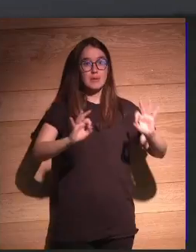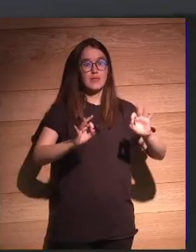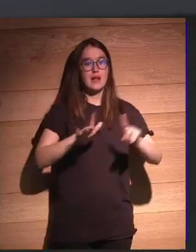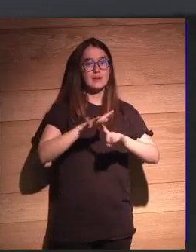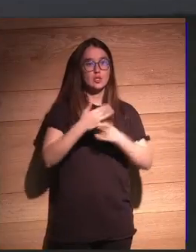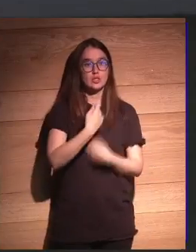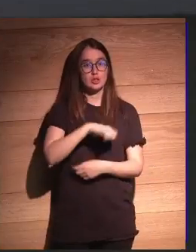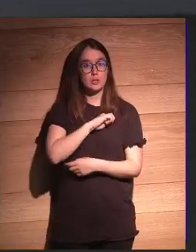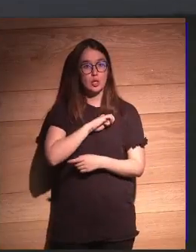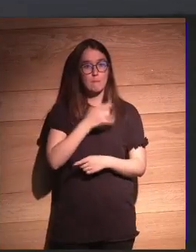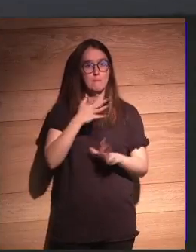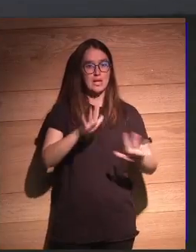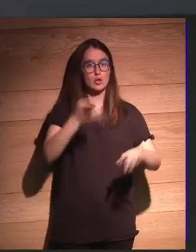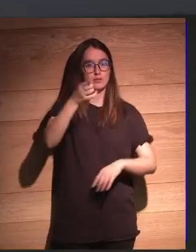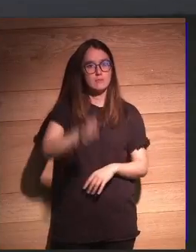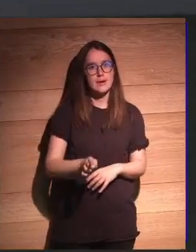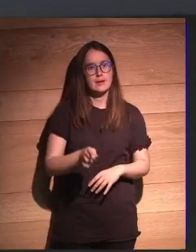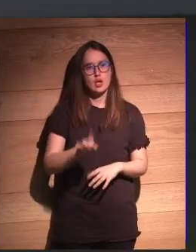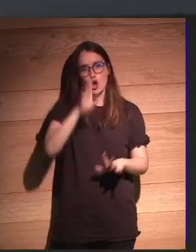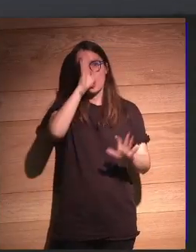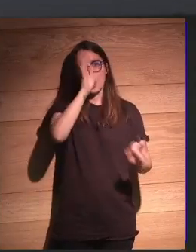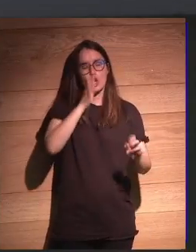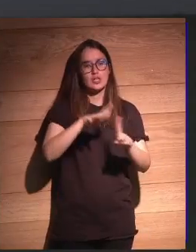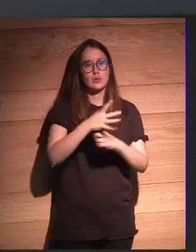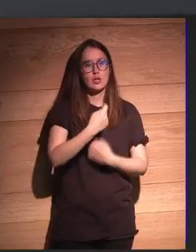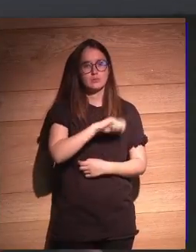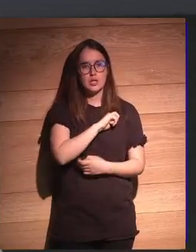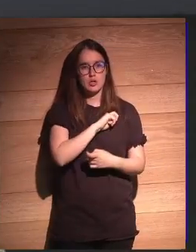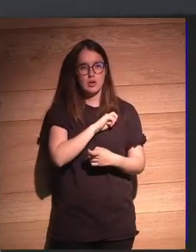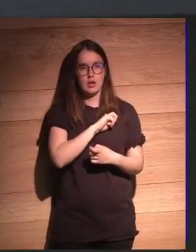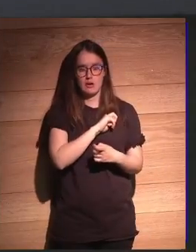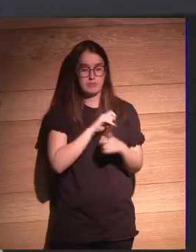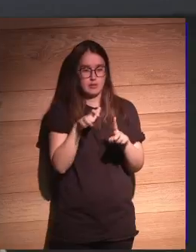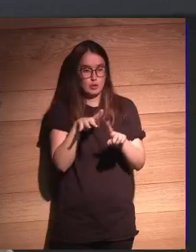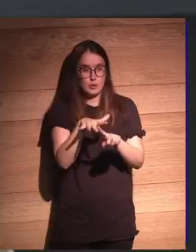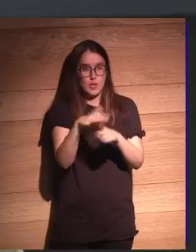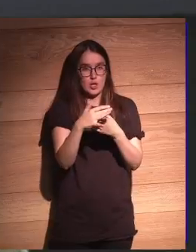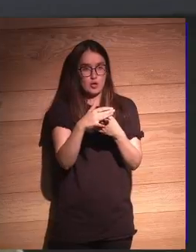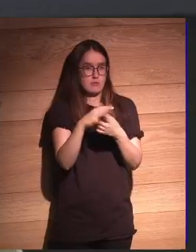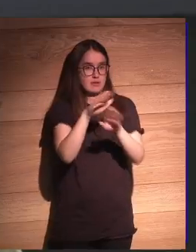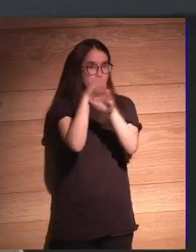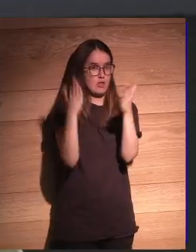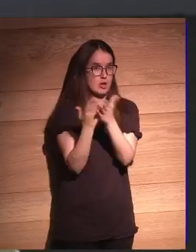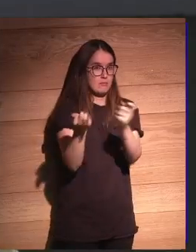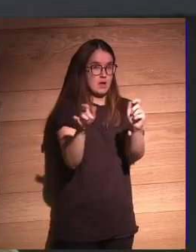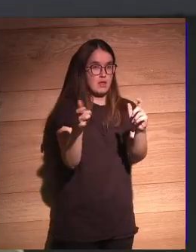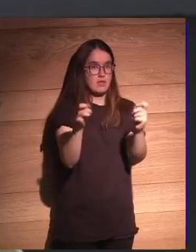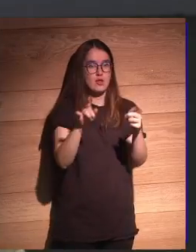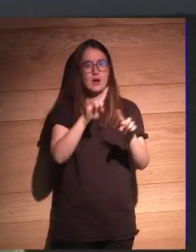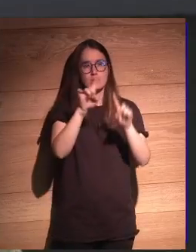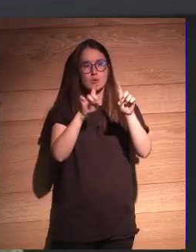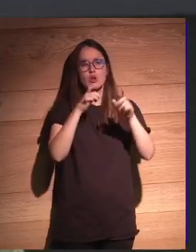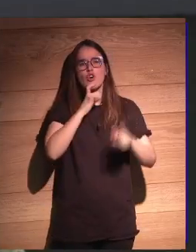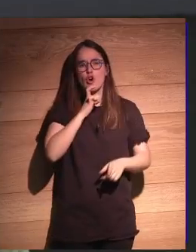understand, especially in the Spanish context, but of course the Spanish one is part of the one that is being developed at the international